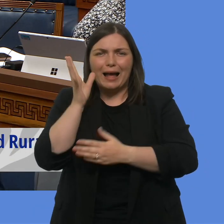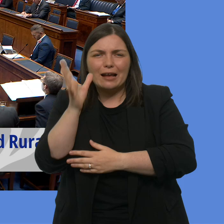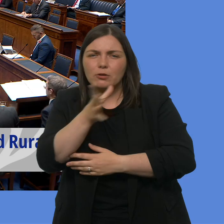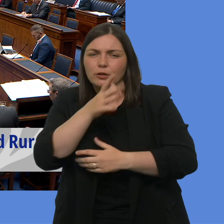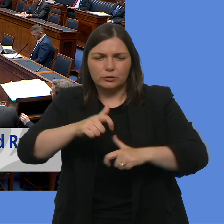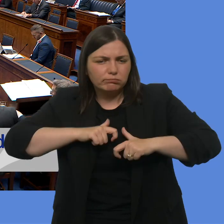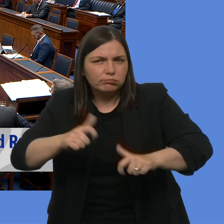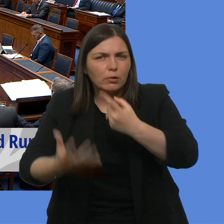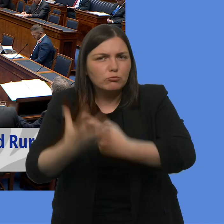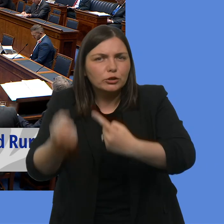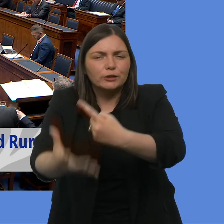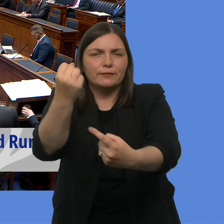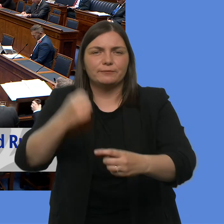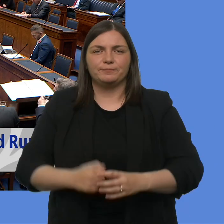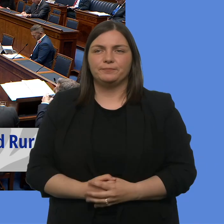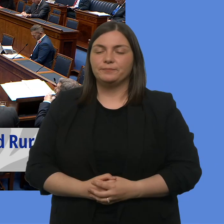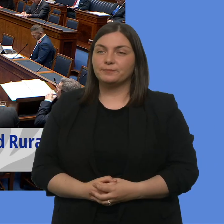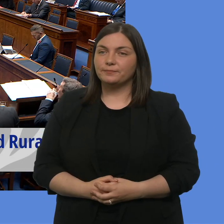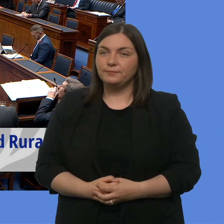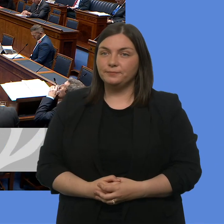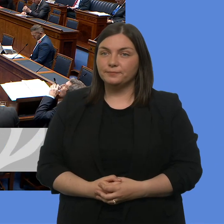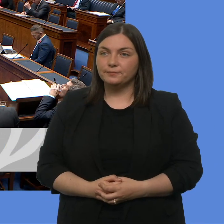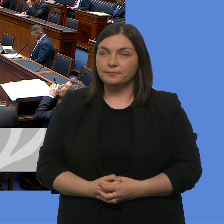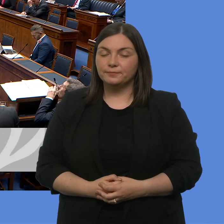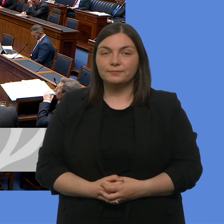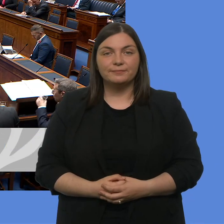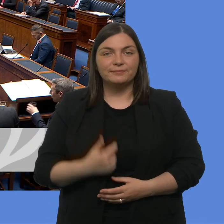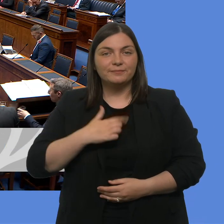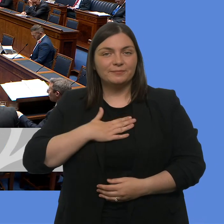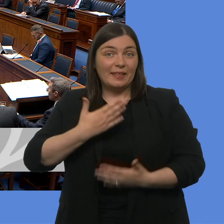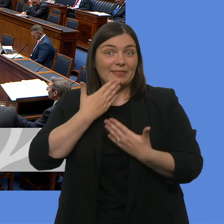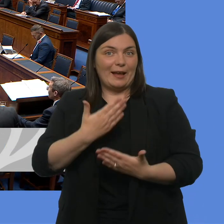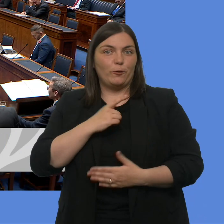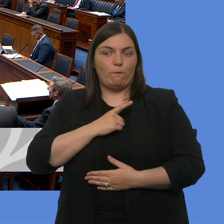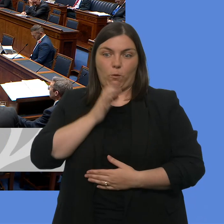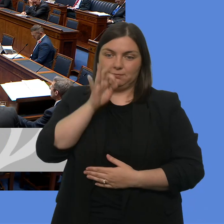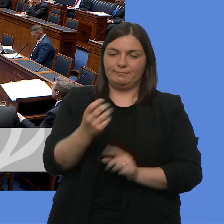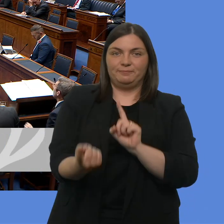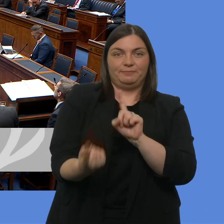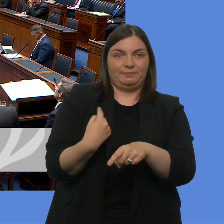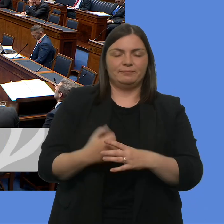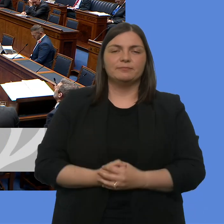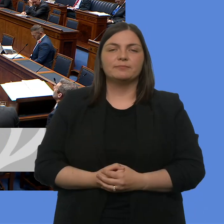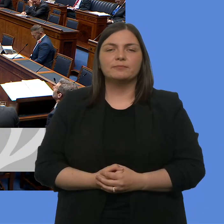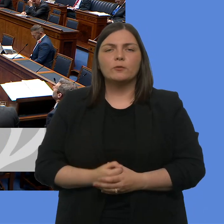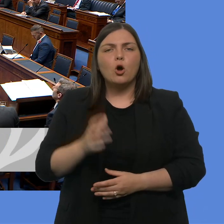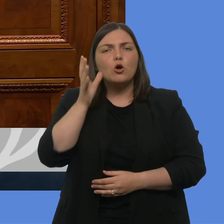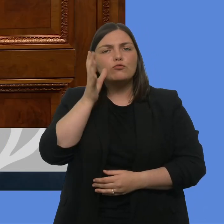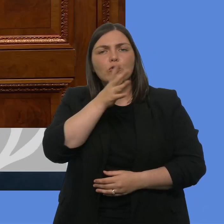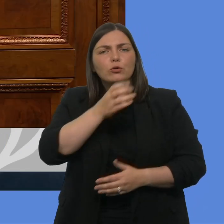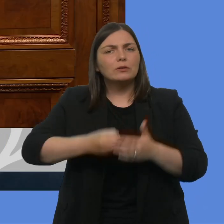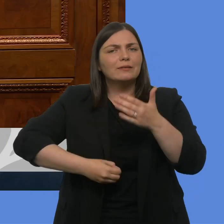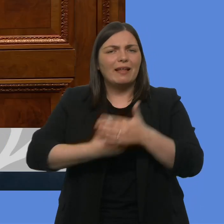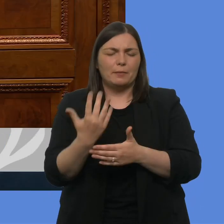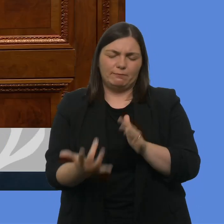Murphy. I'd like to thank the Minister for his answer. Minister, given the vital role that rural development plays within our